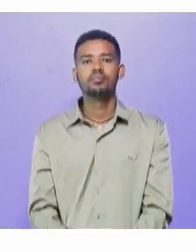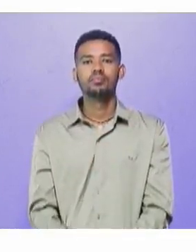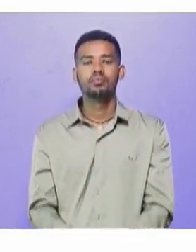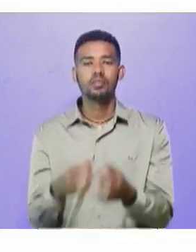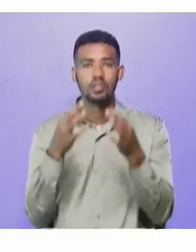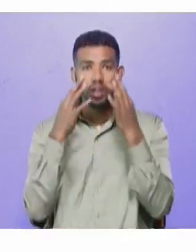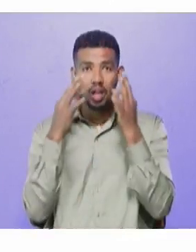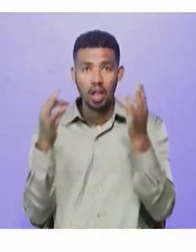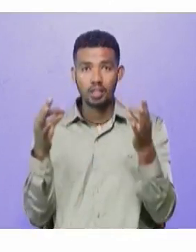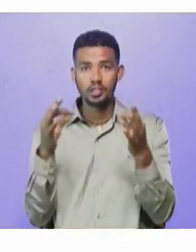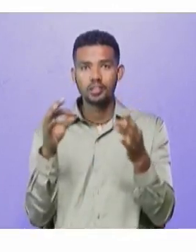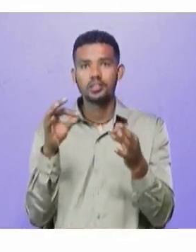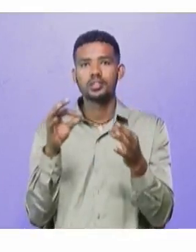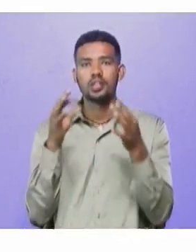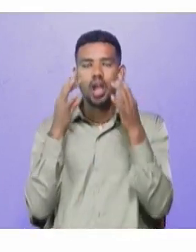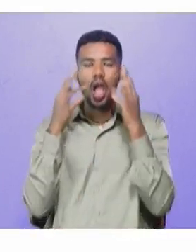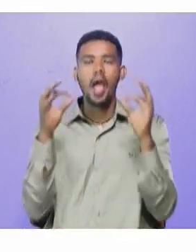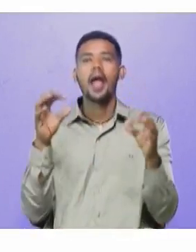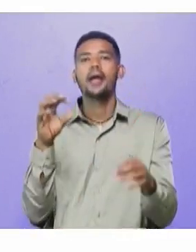cats.